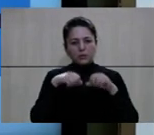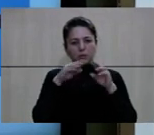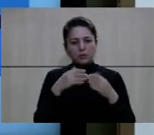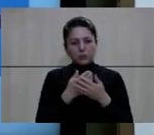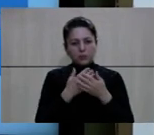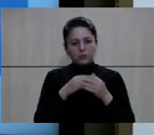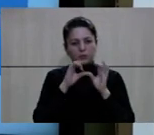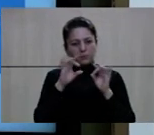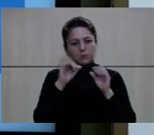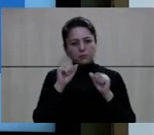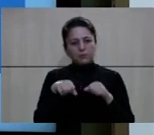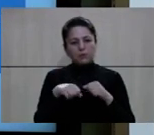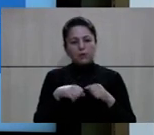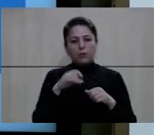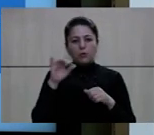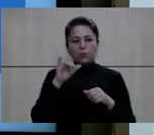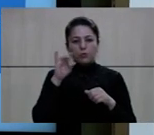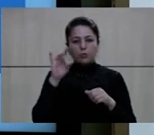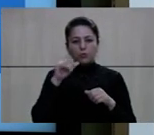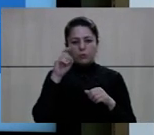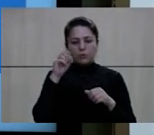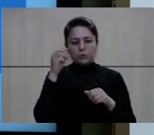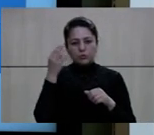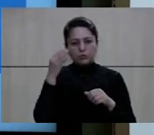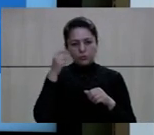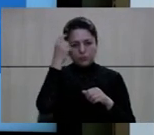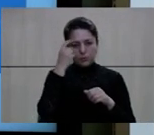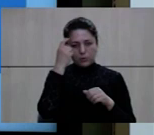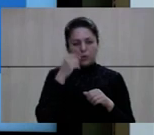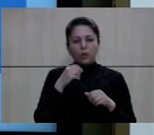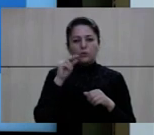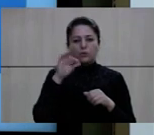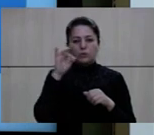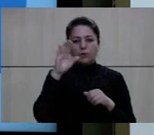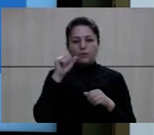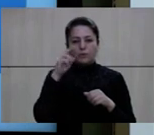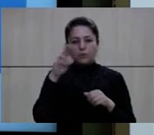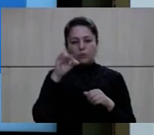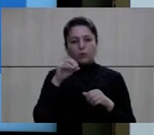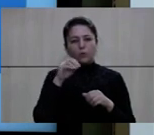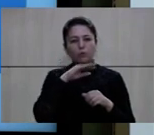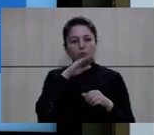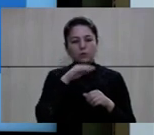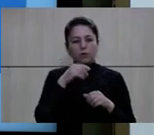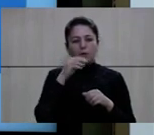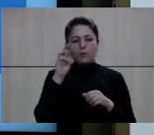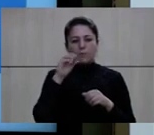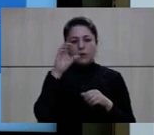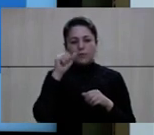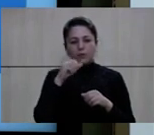sifatida ko'rsatish mumkin. Urug'shunos, chorvador usta, meva sabzavot shunos,